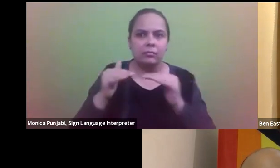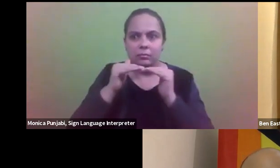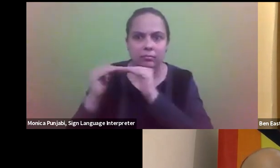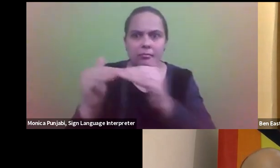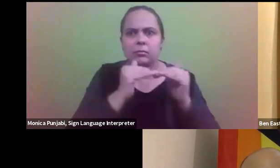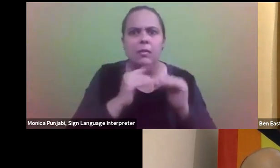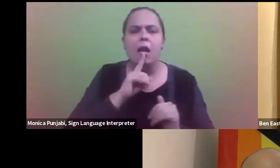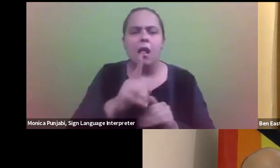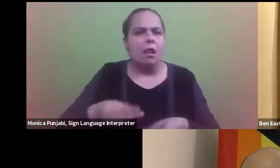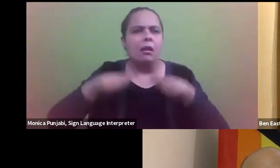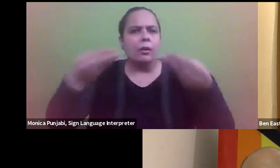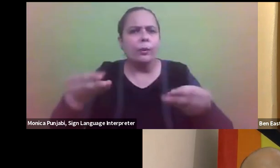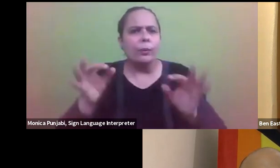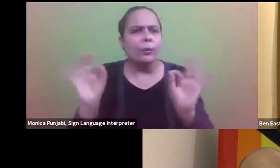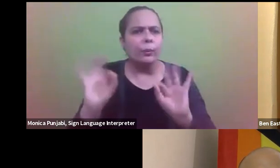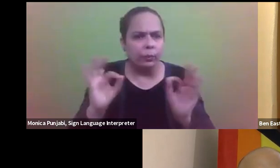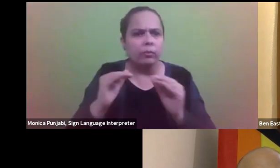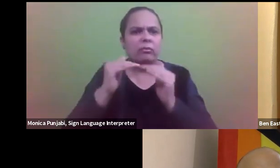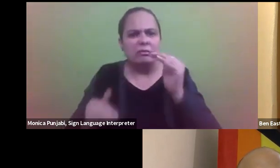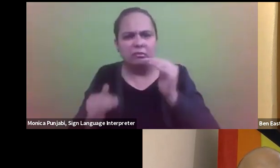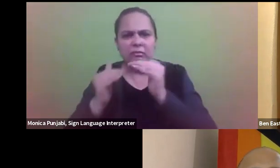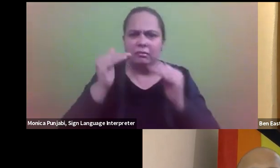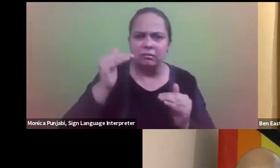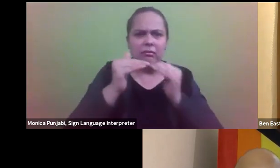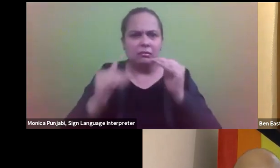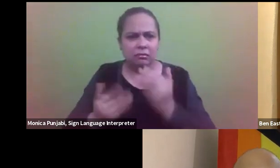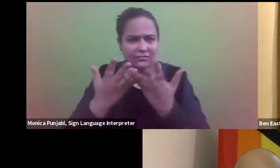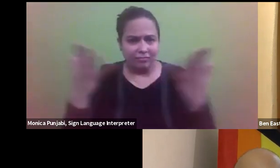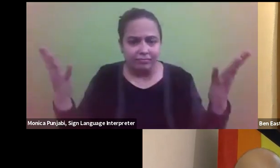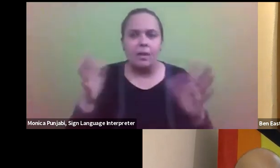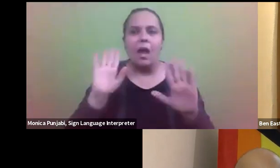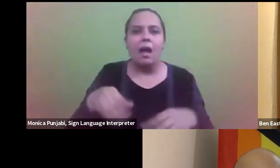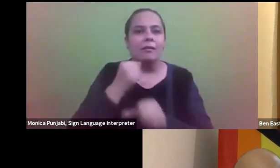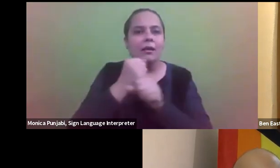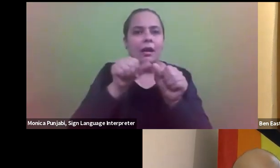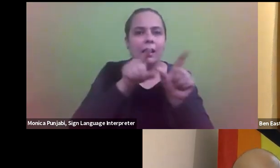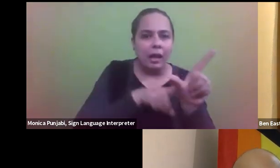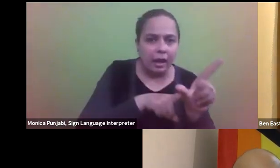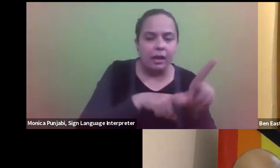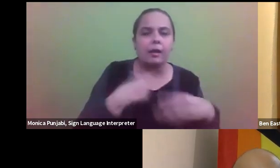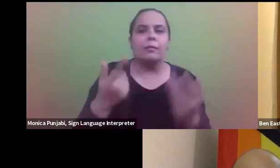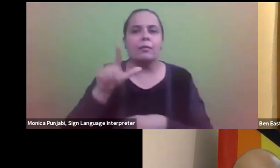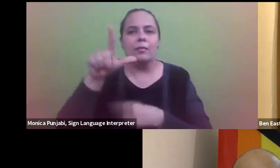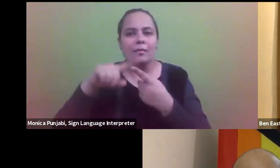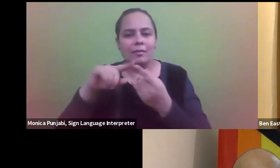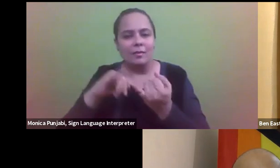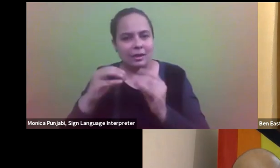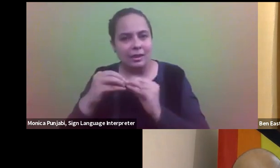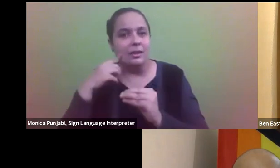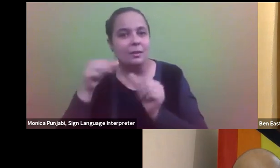this holds true in the LGBTQI plus rights movement or among the queer community? Thank